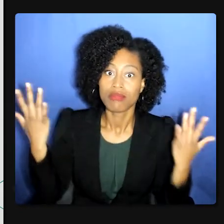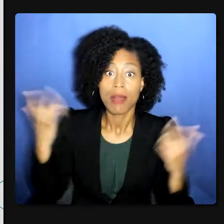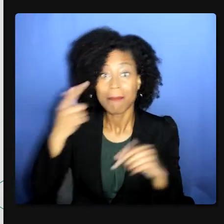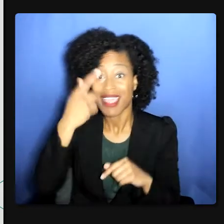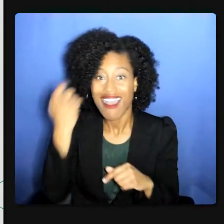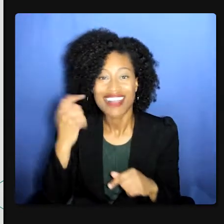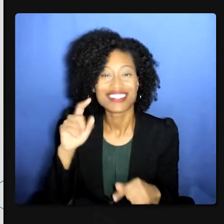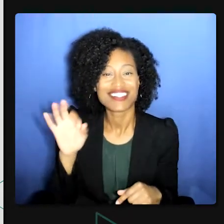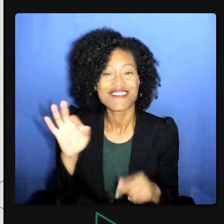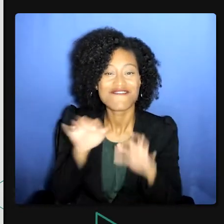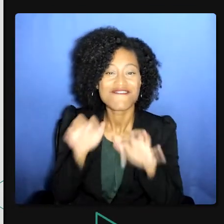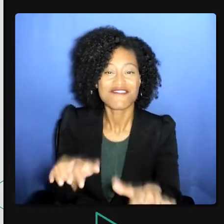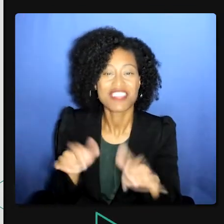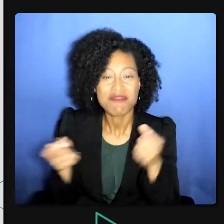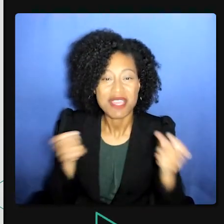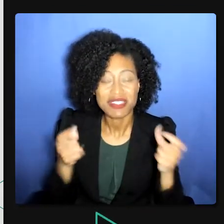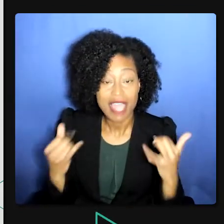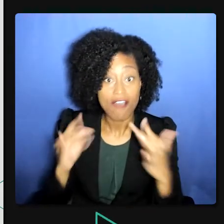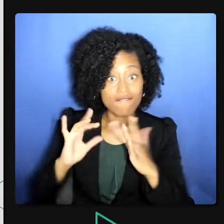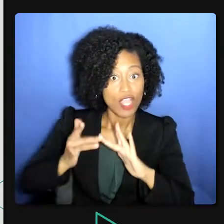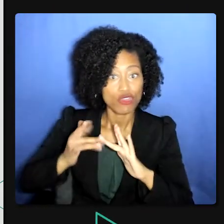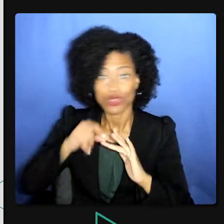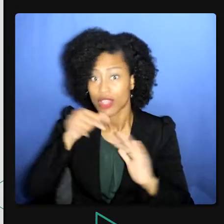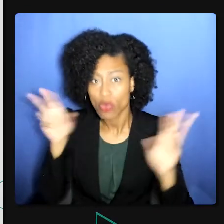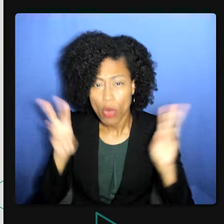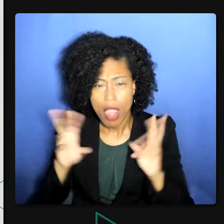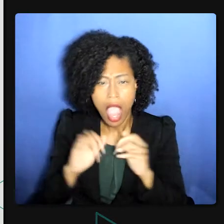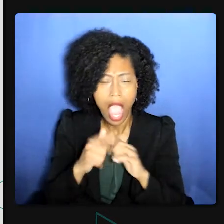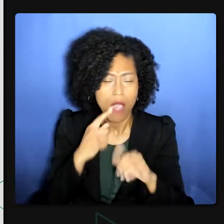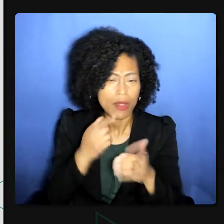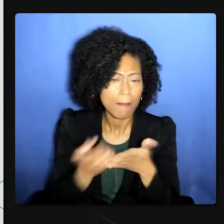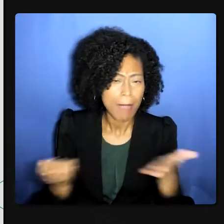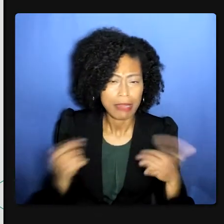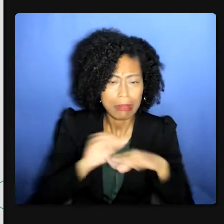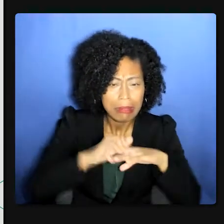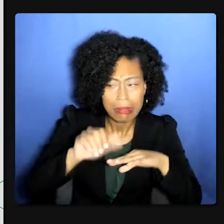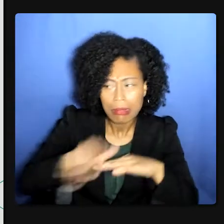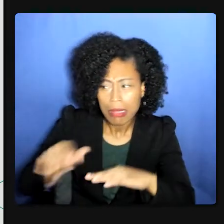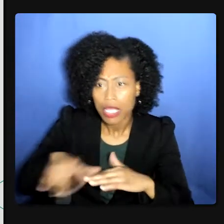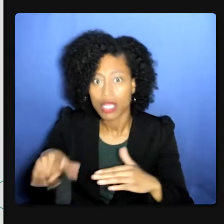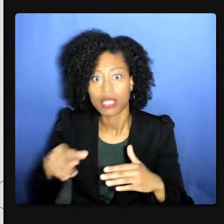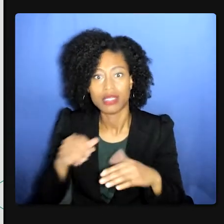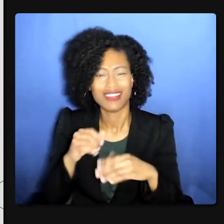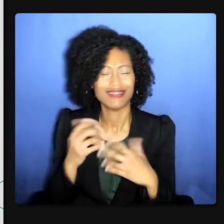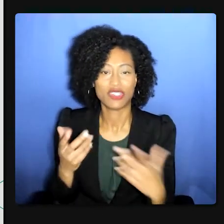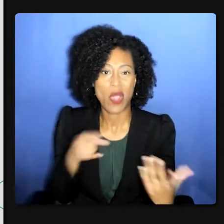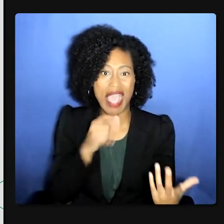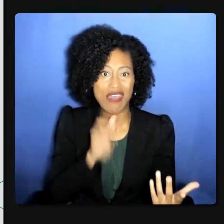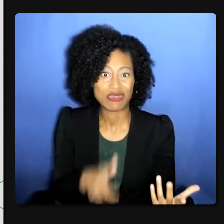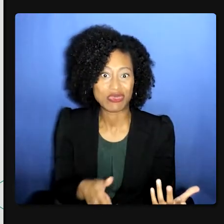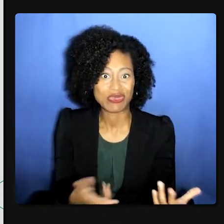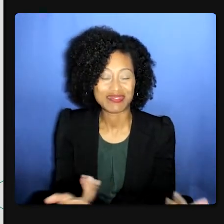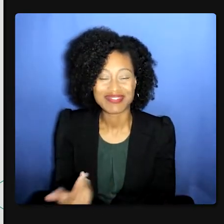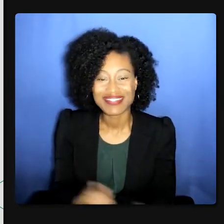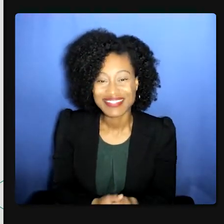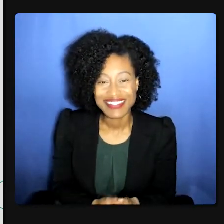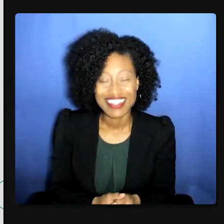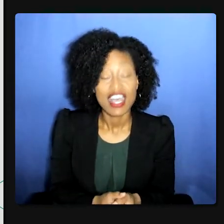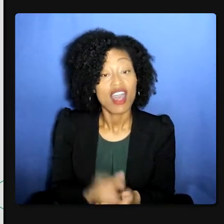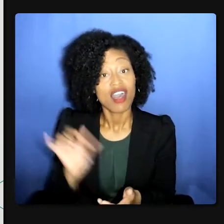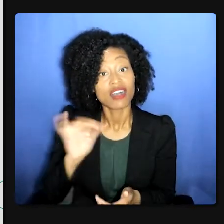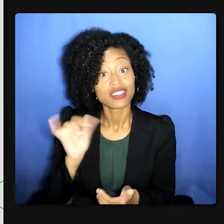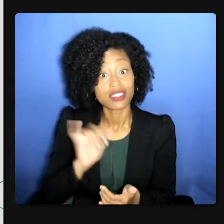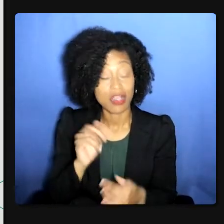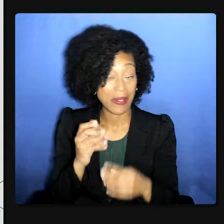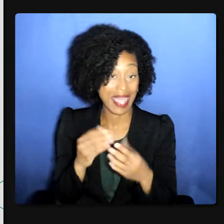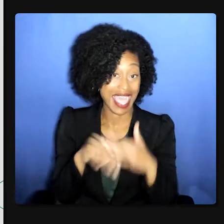now becomes virtual, so no need to worry about how to get expensive equipment to your developers around the globe. It'll also solve